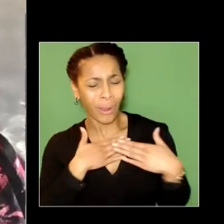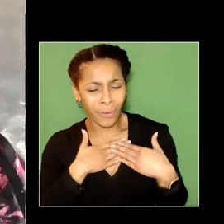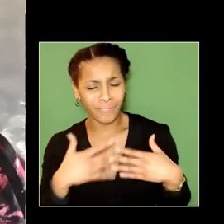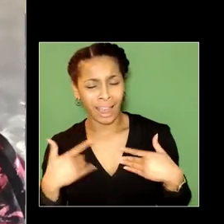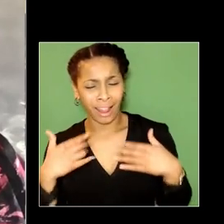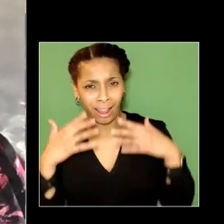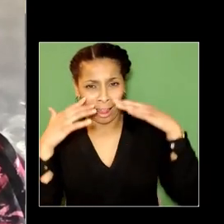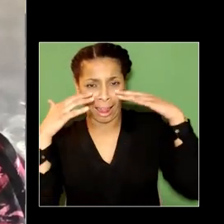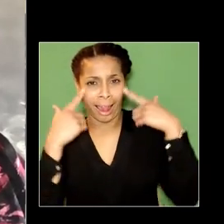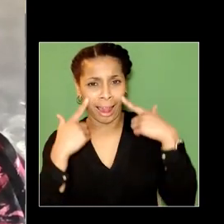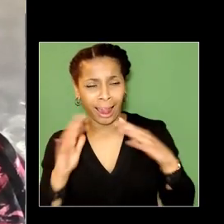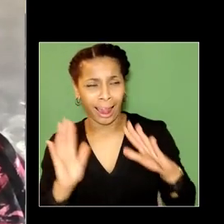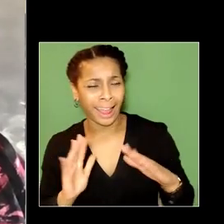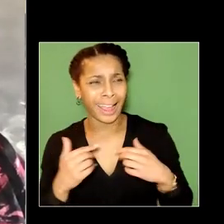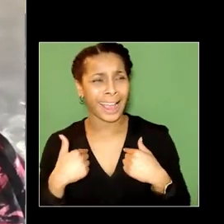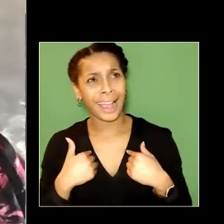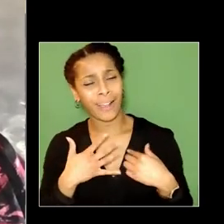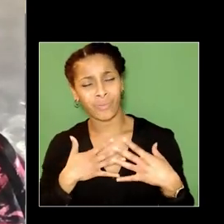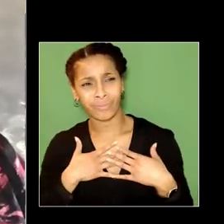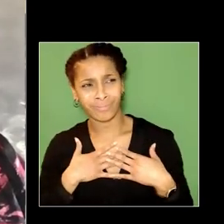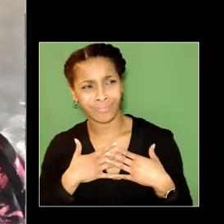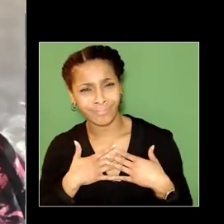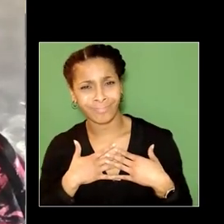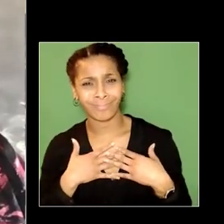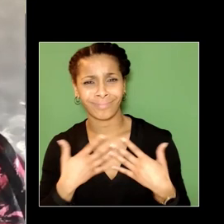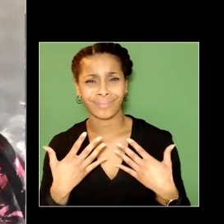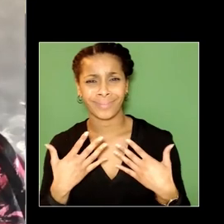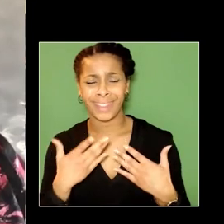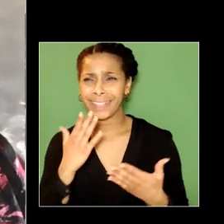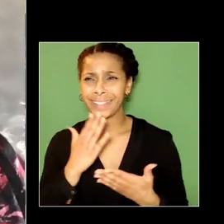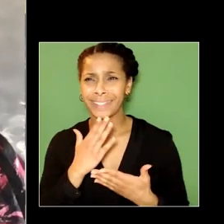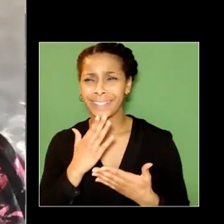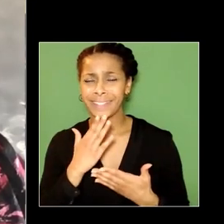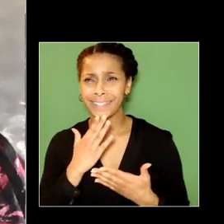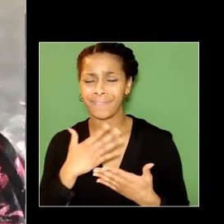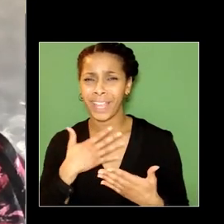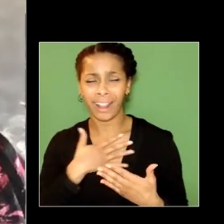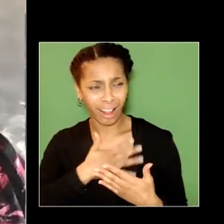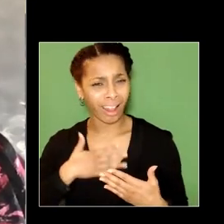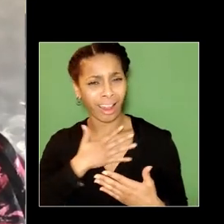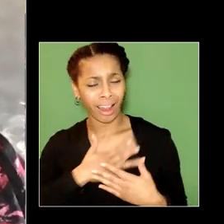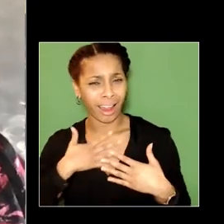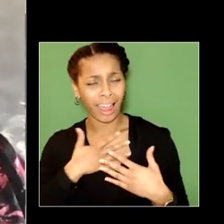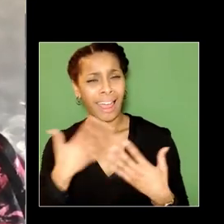really, that's very affecting.